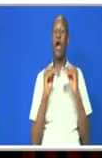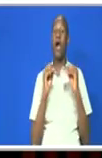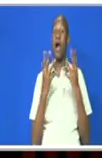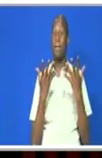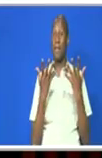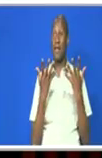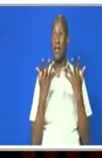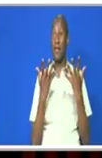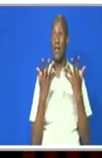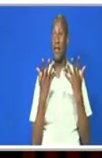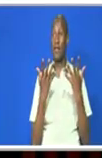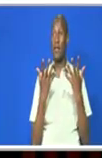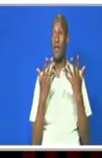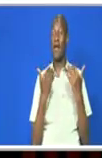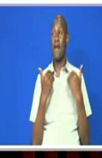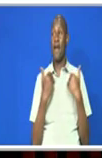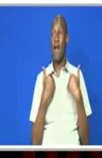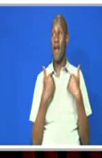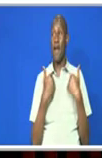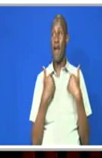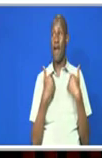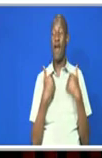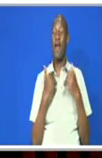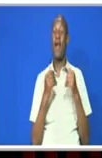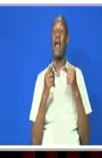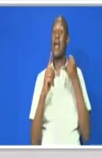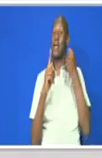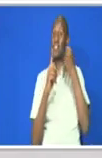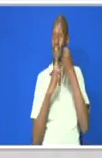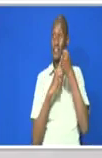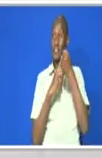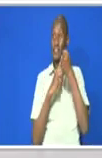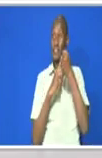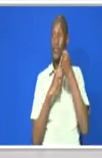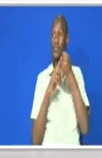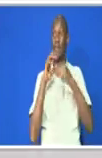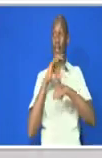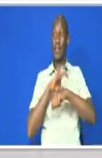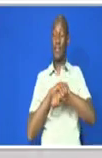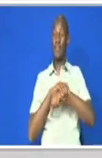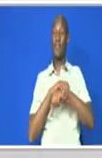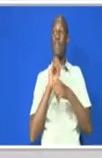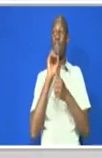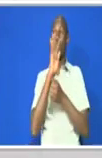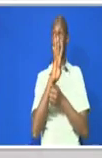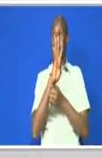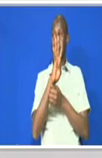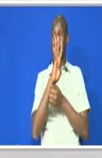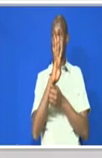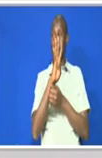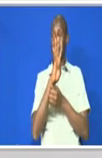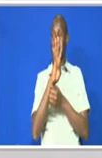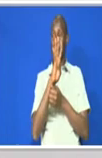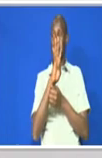many do I add to 6 to get 14? So what